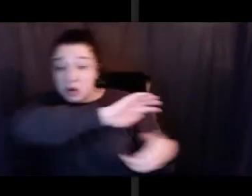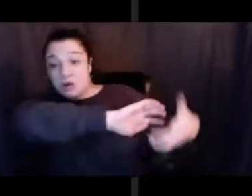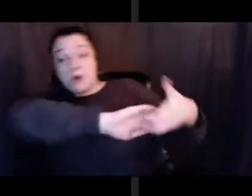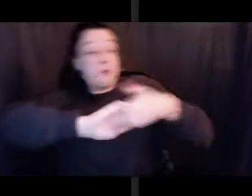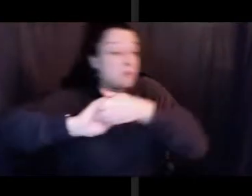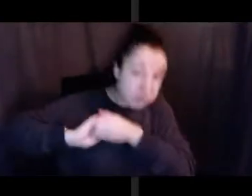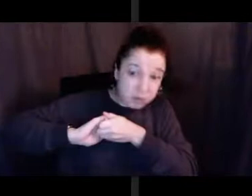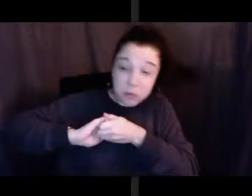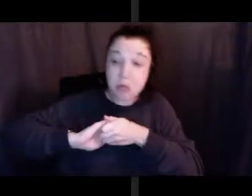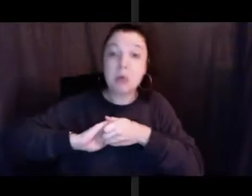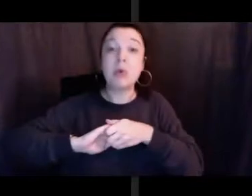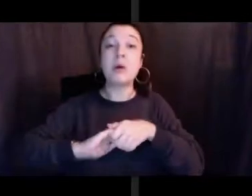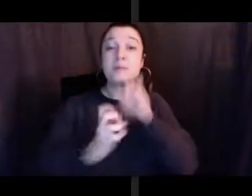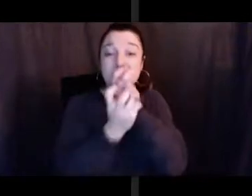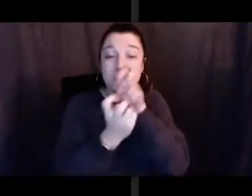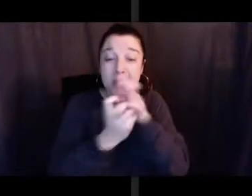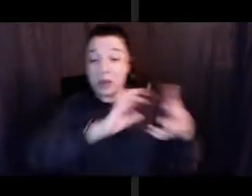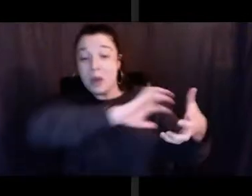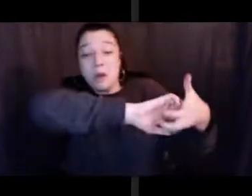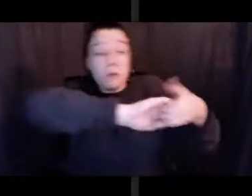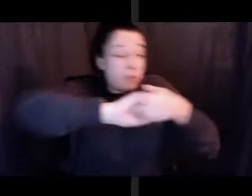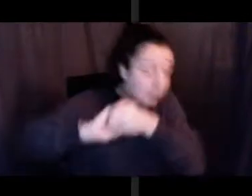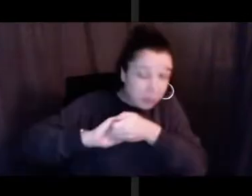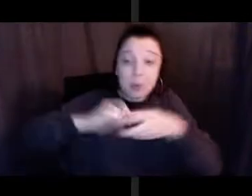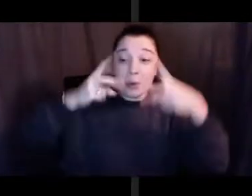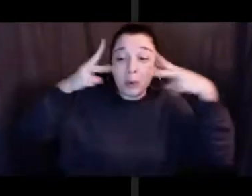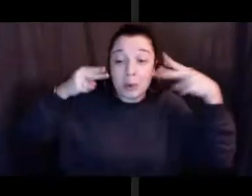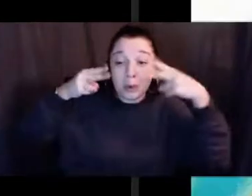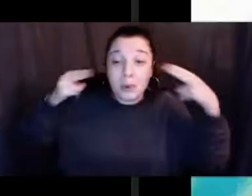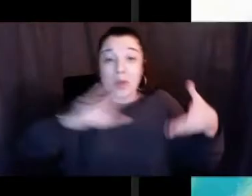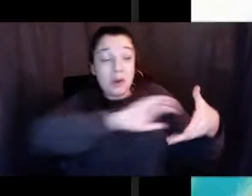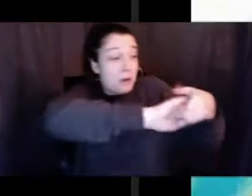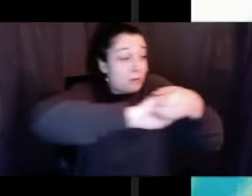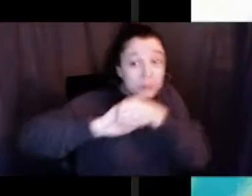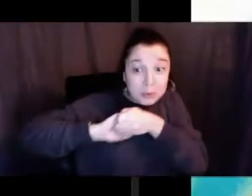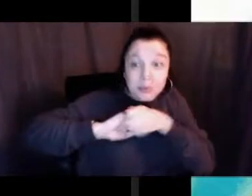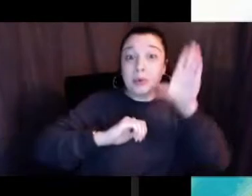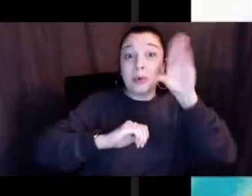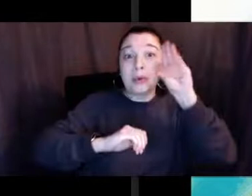the beaver. Beaver held on to the raccoon. Raccoons held on to the duck.